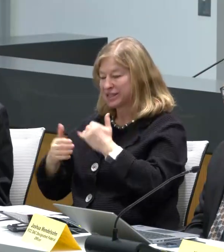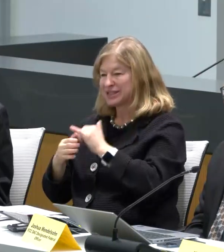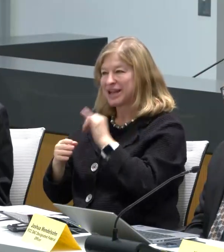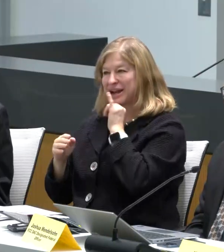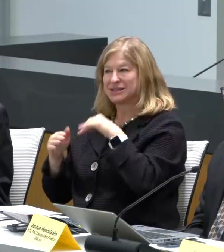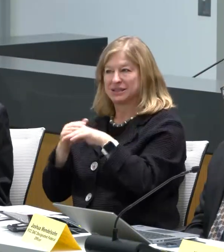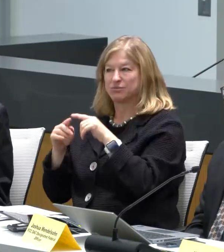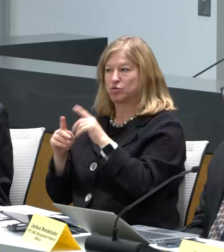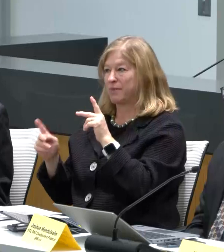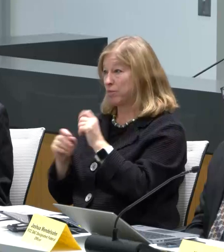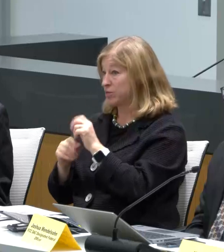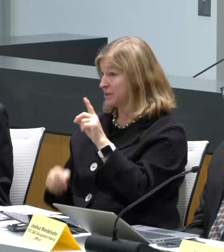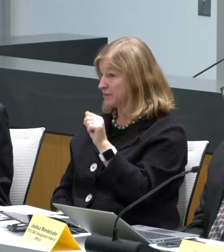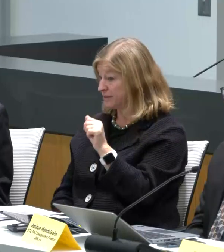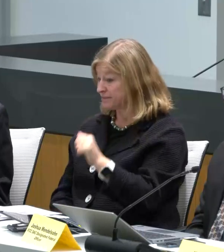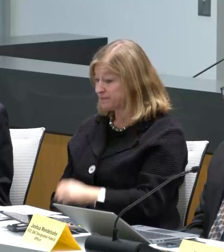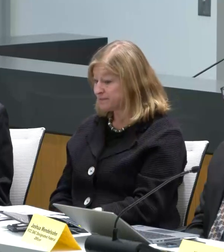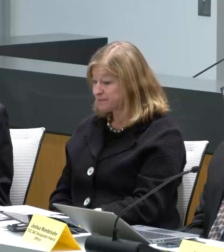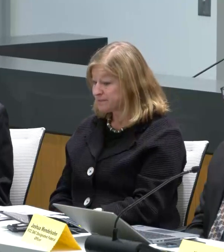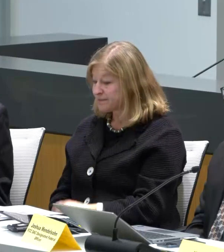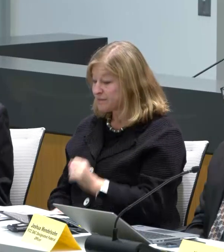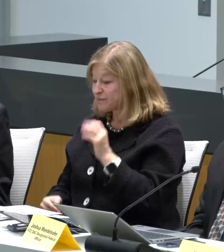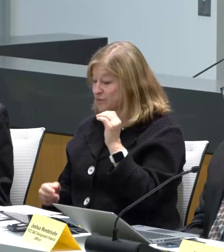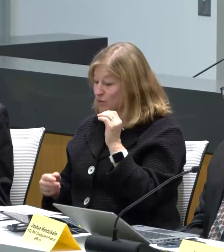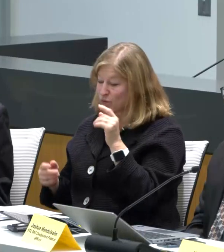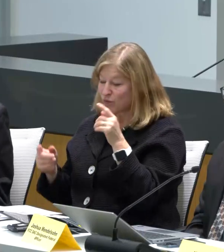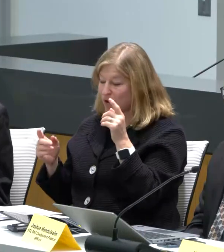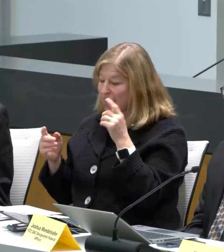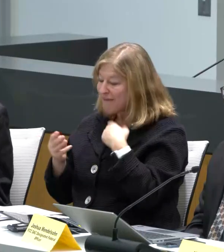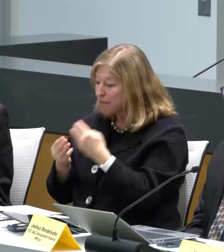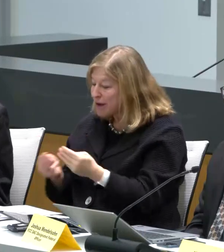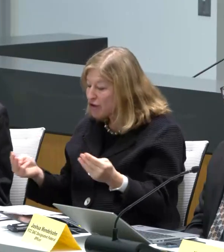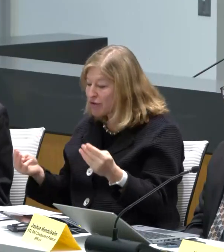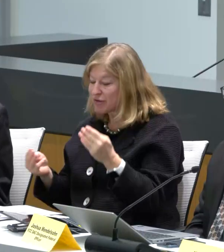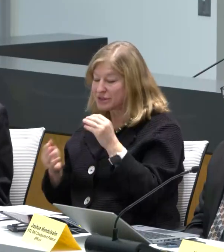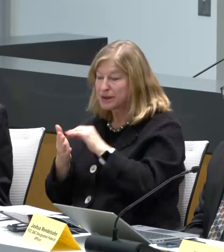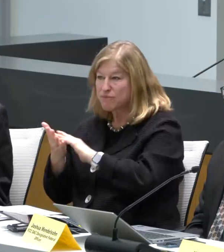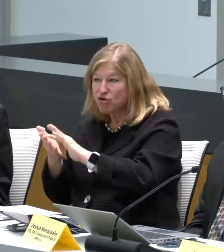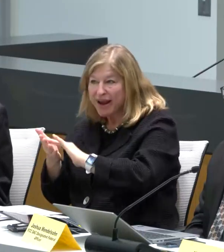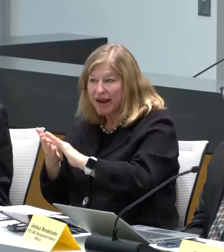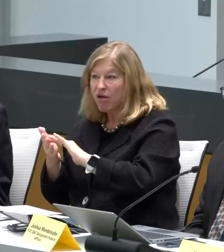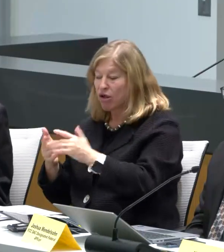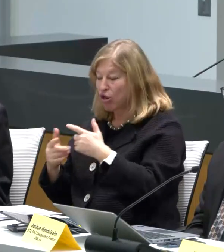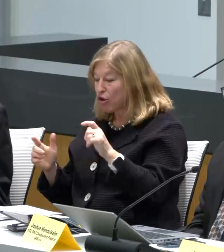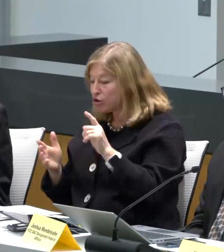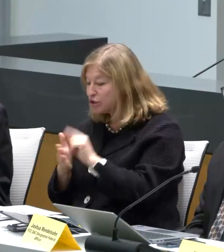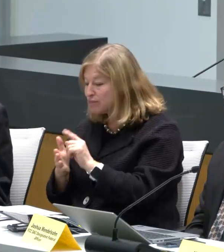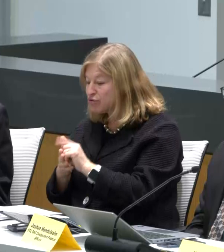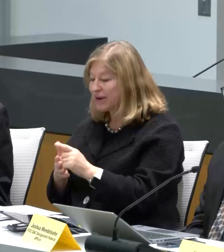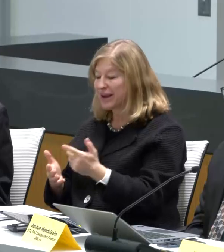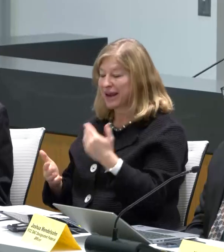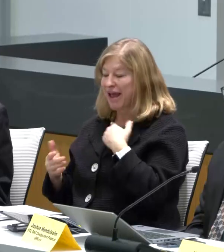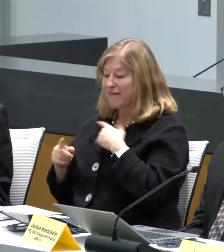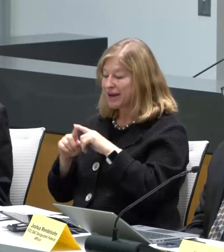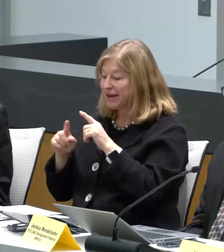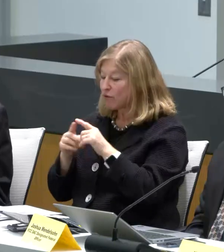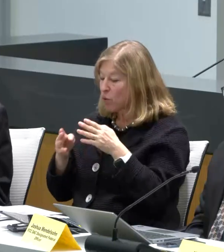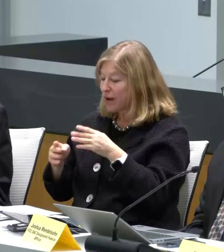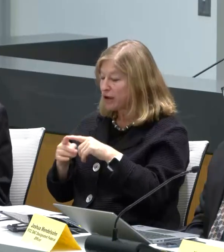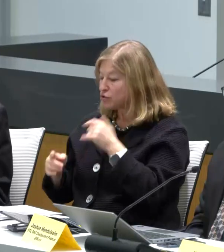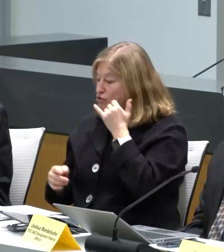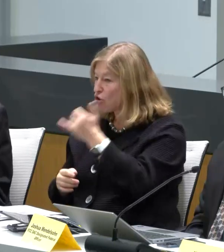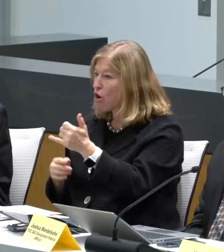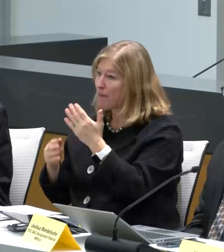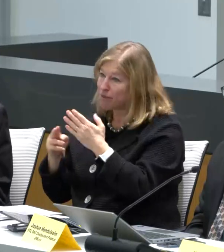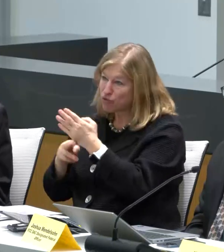document, it contains requirements that they must have a process in order to provide similar access to people with disabilities. Materials must be